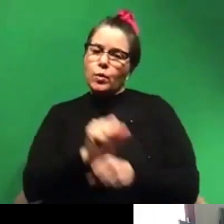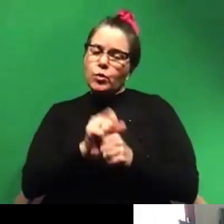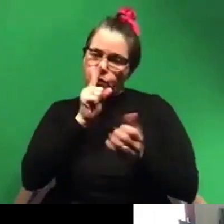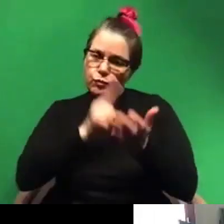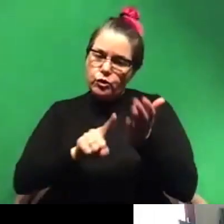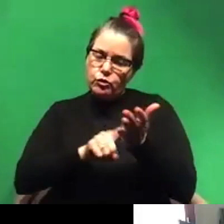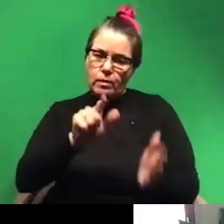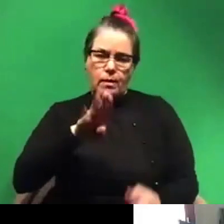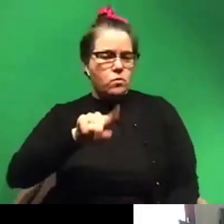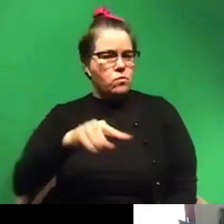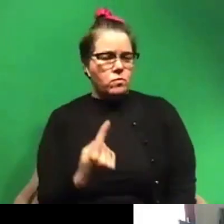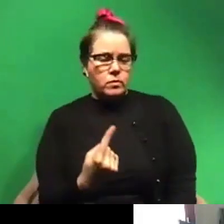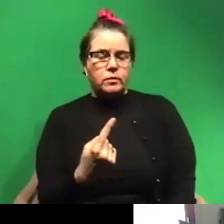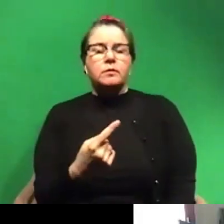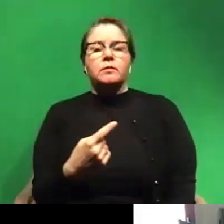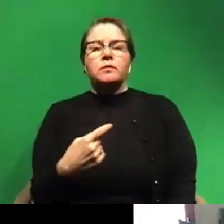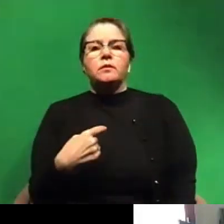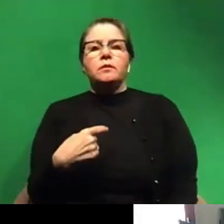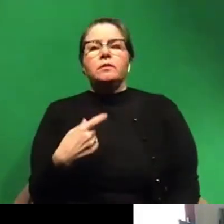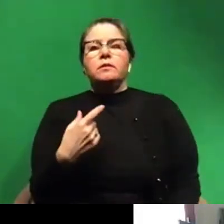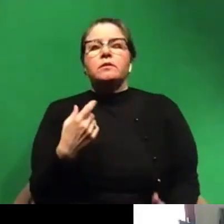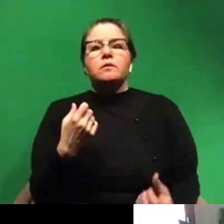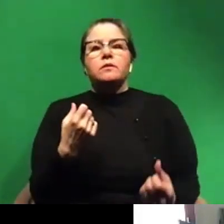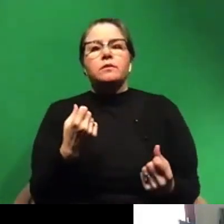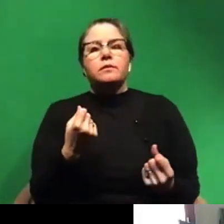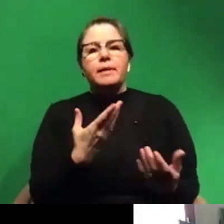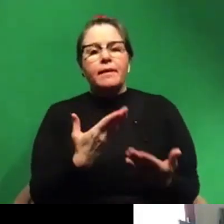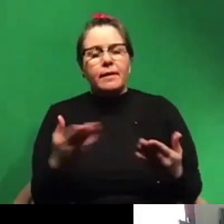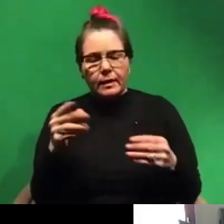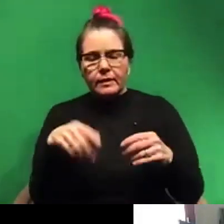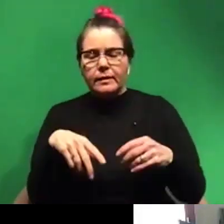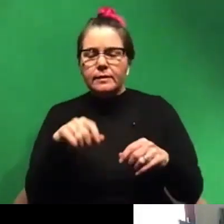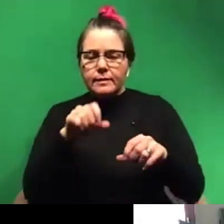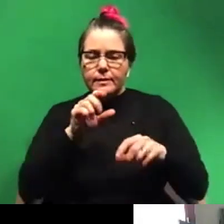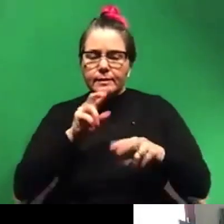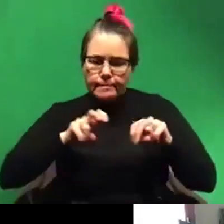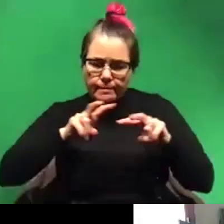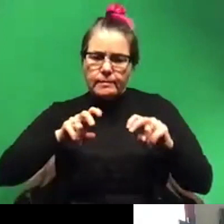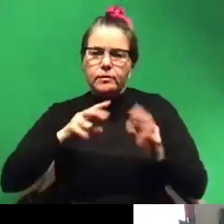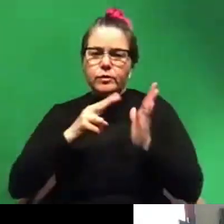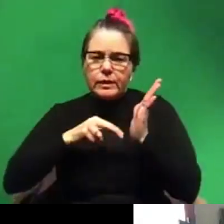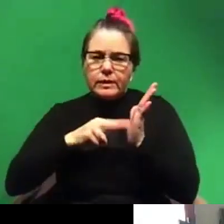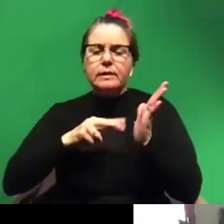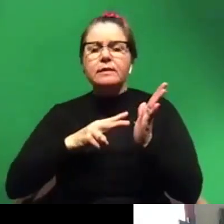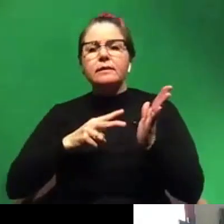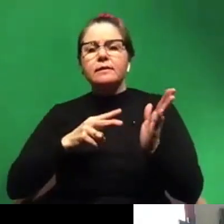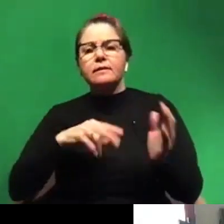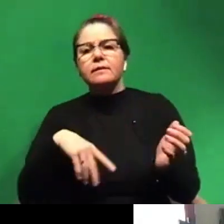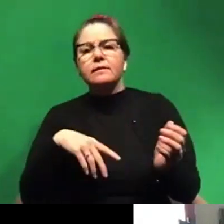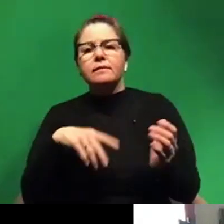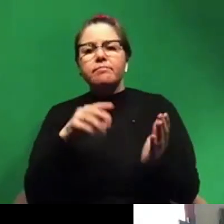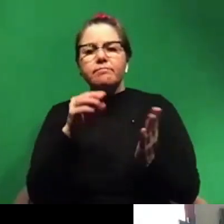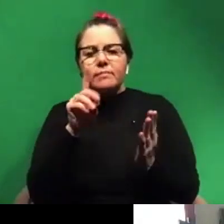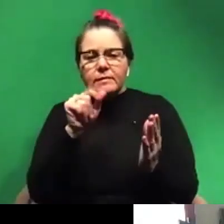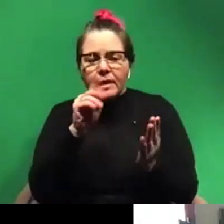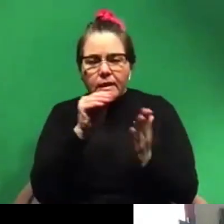laboratory. And so I would do a lot of things at the bench and a lot of reading at my desk and data analysis at